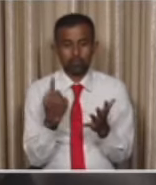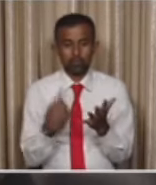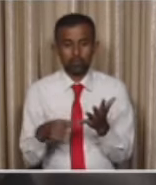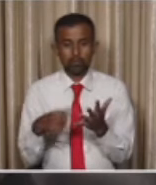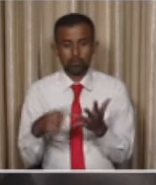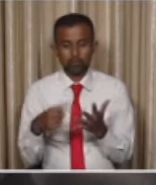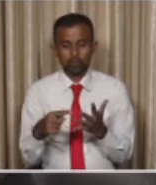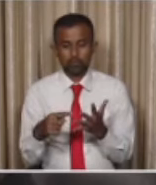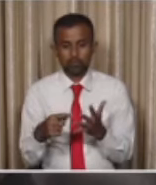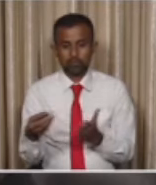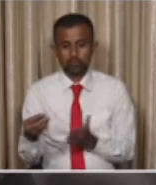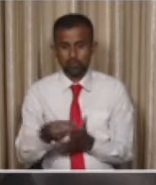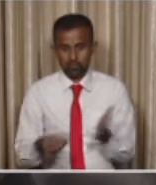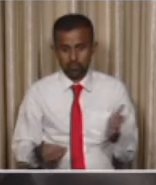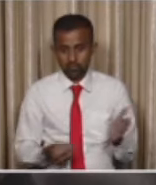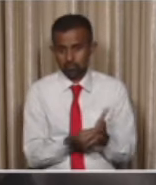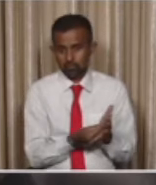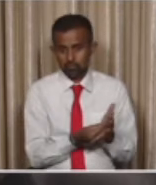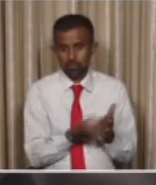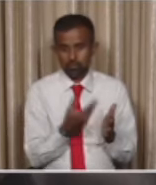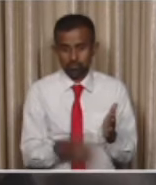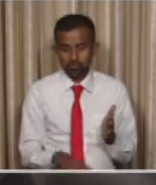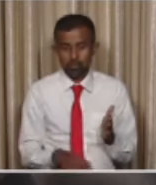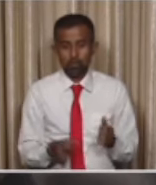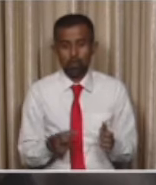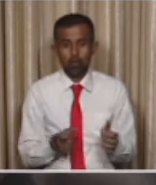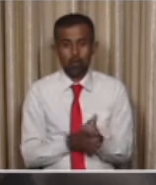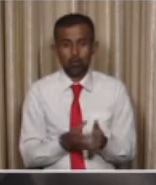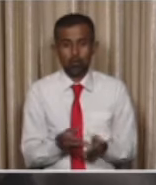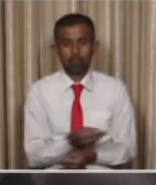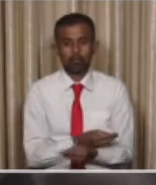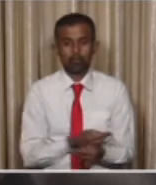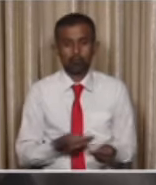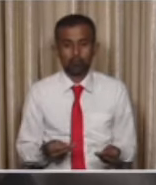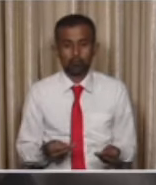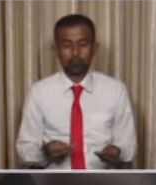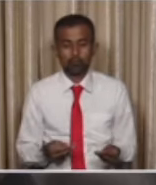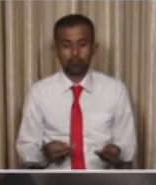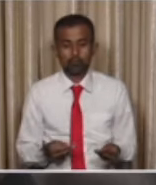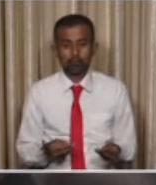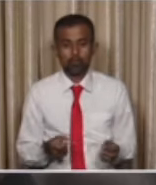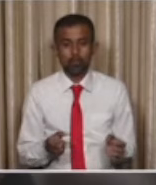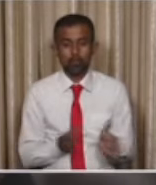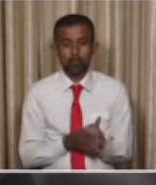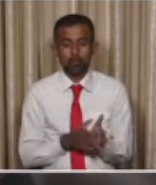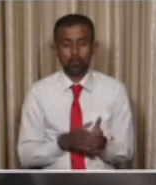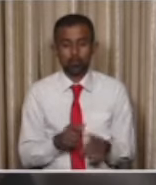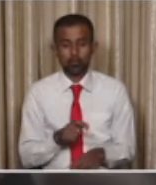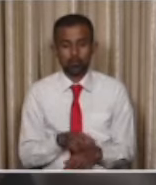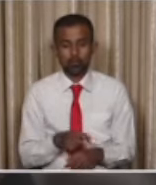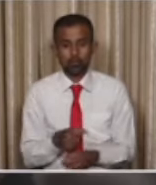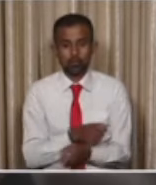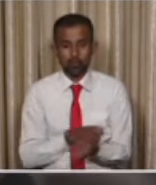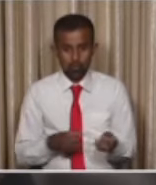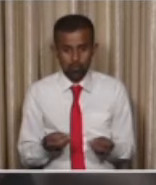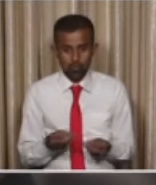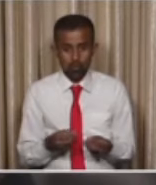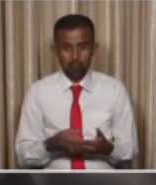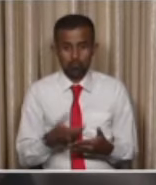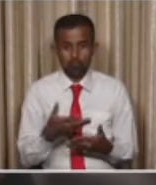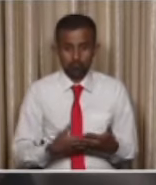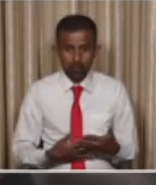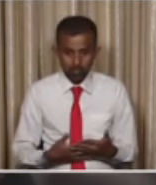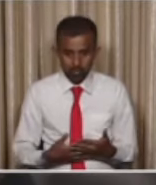August, last month. At that time, it was agreed